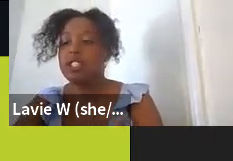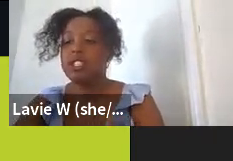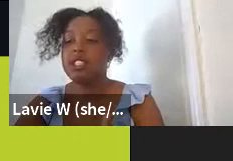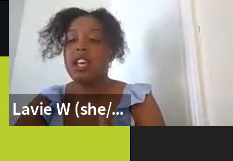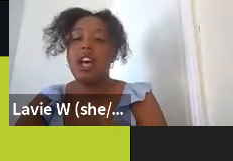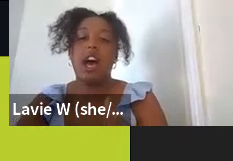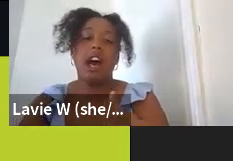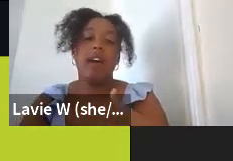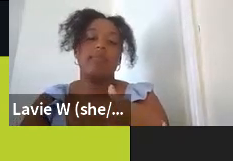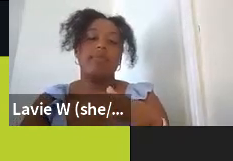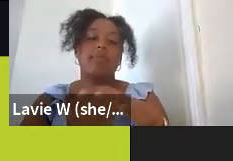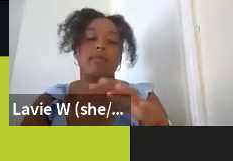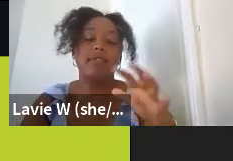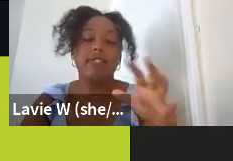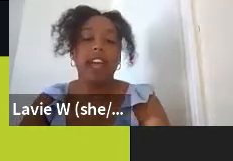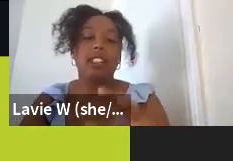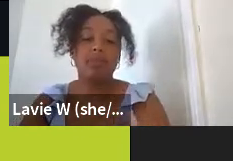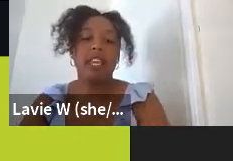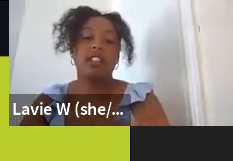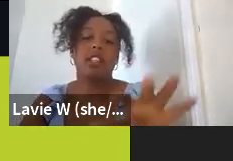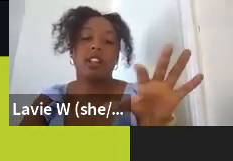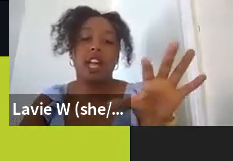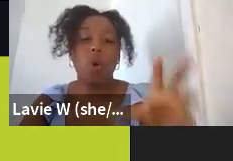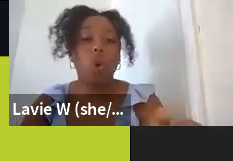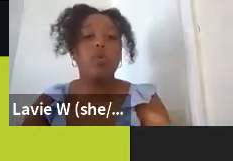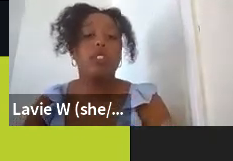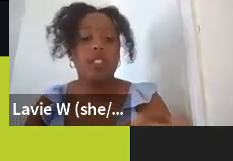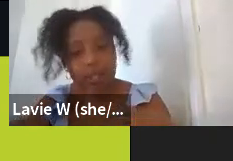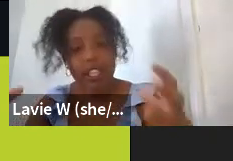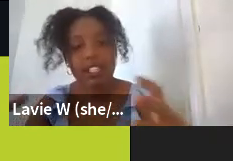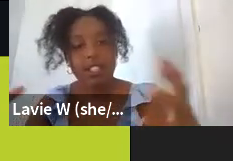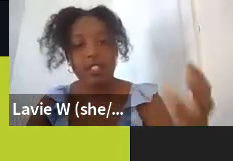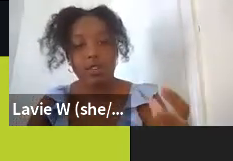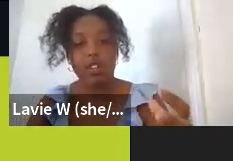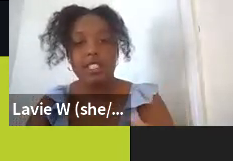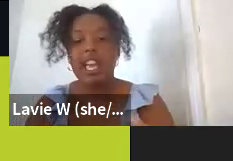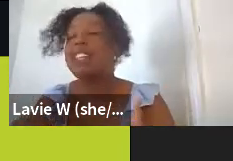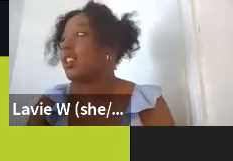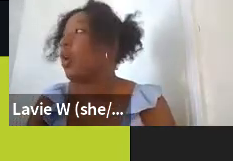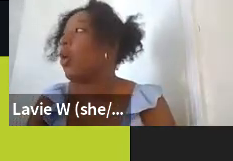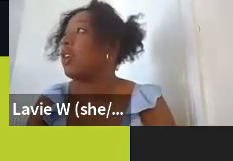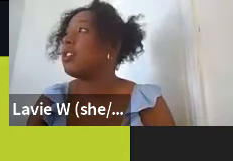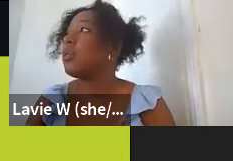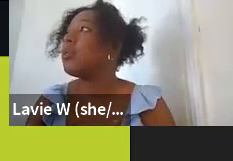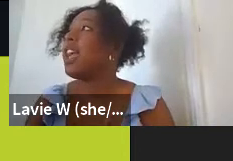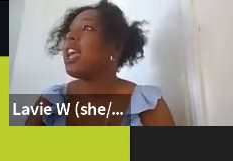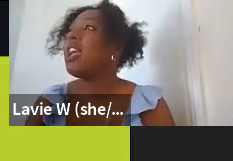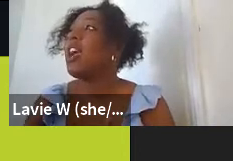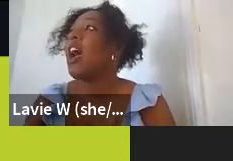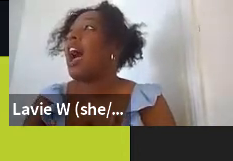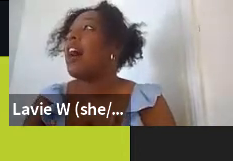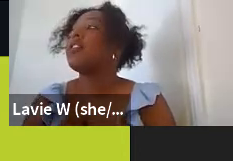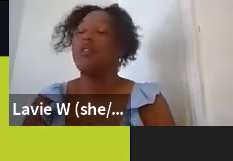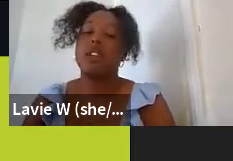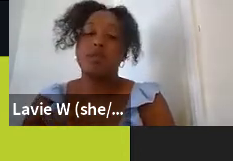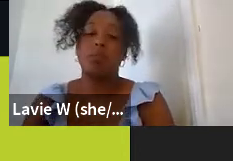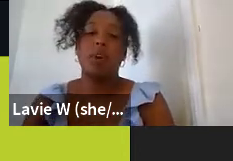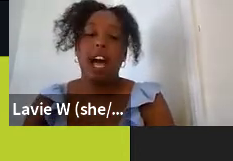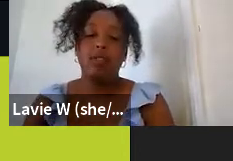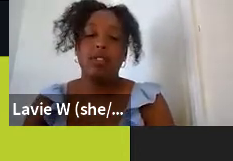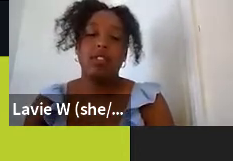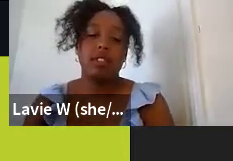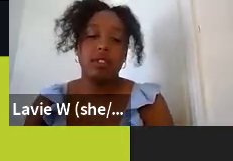United States, find space and own the space as a circle as their own. And so they have the freedom